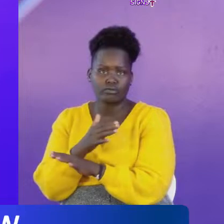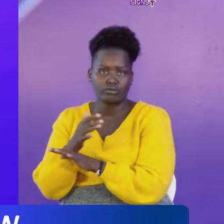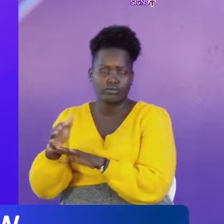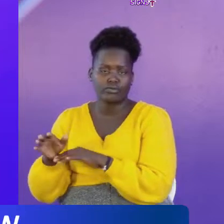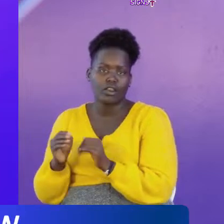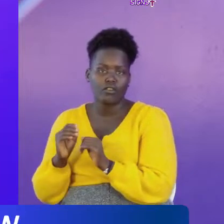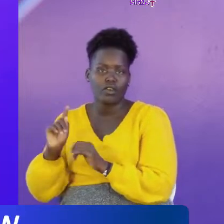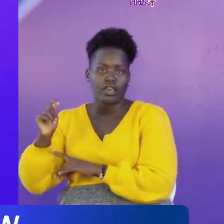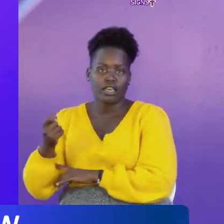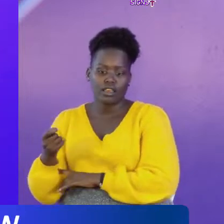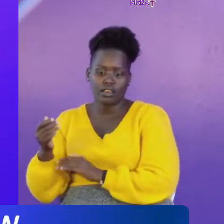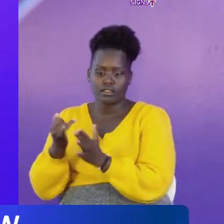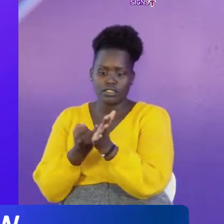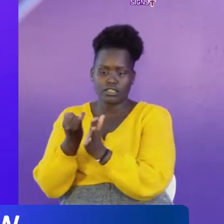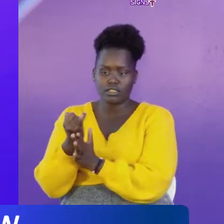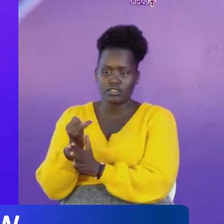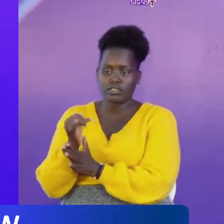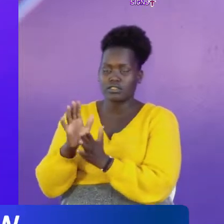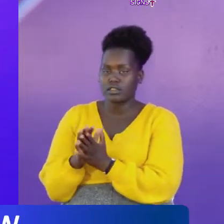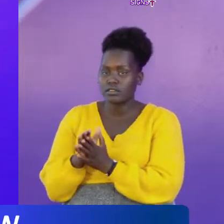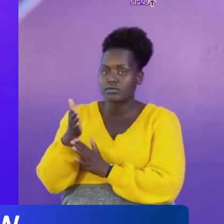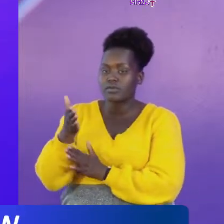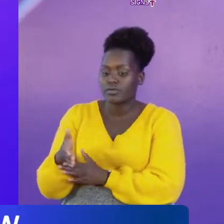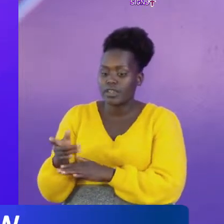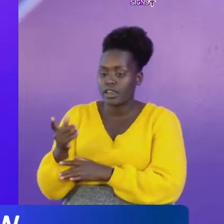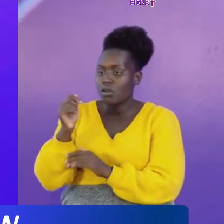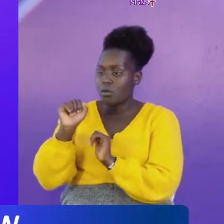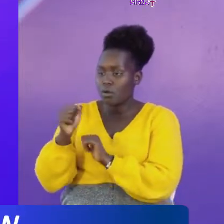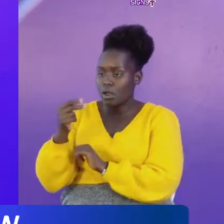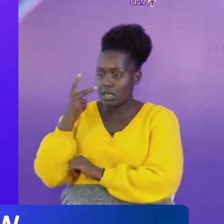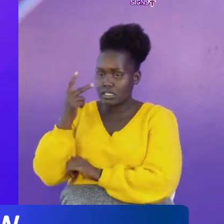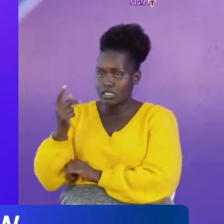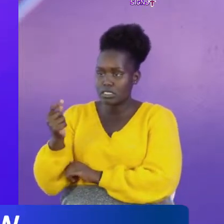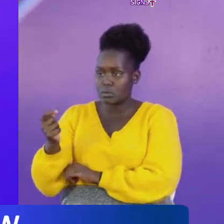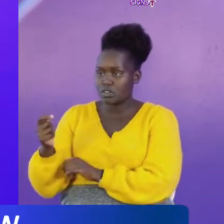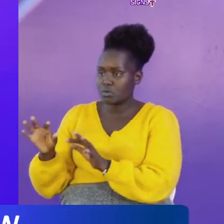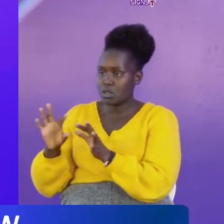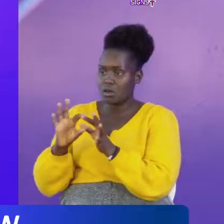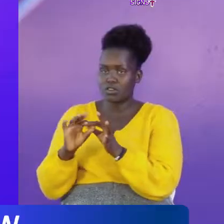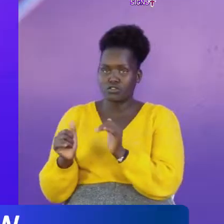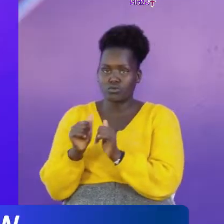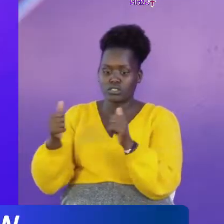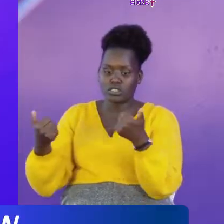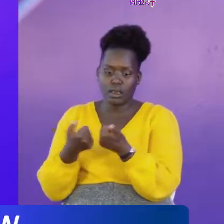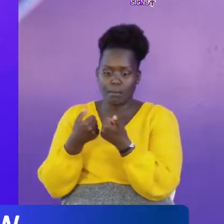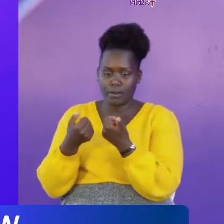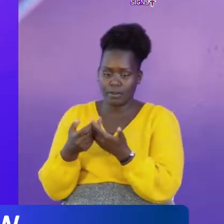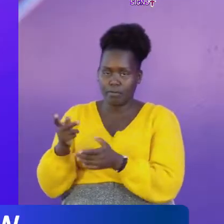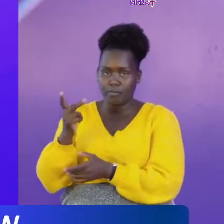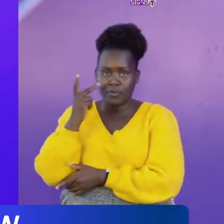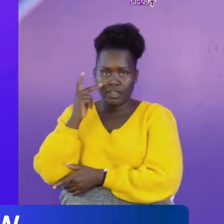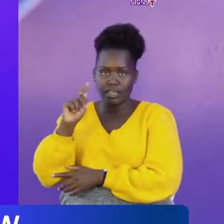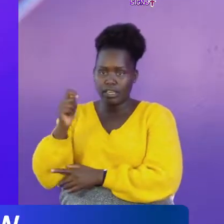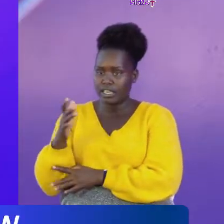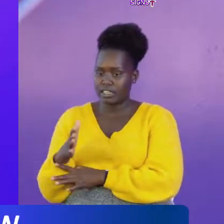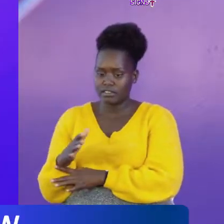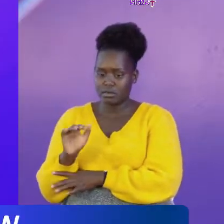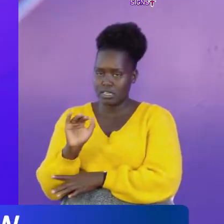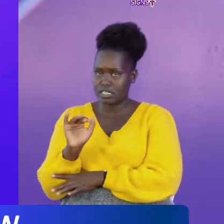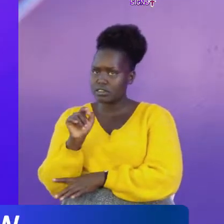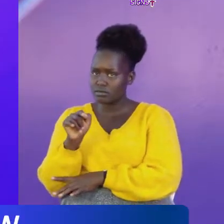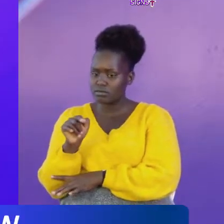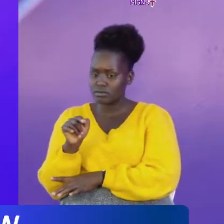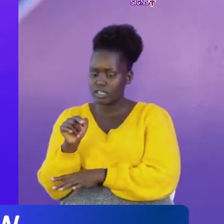Integrity stands tall. And you can see small coalitions that are happening right now. Now, and you can see Kenyans wanaulizana. This one, where you've